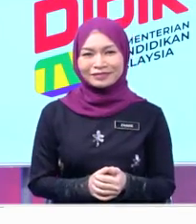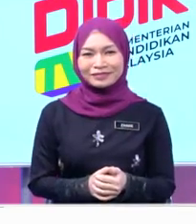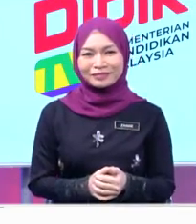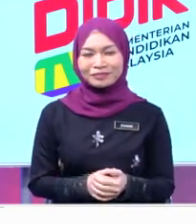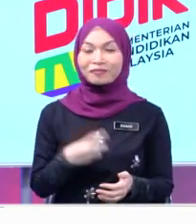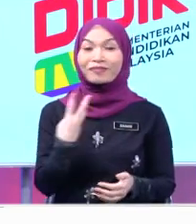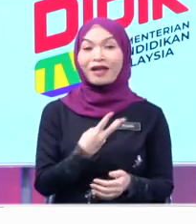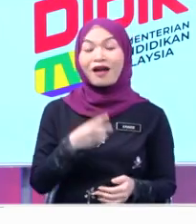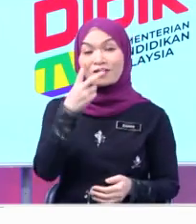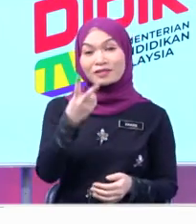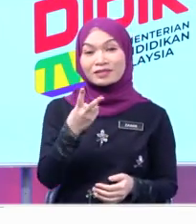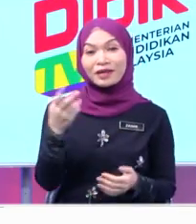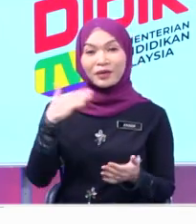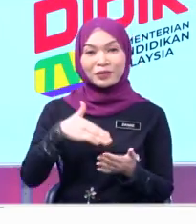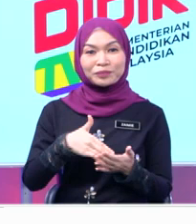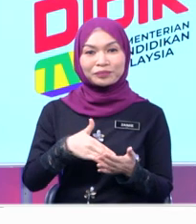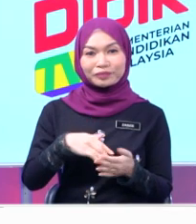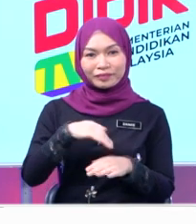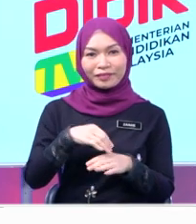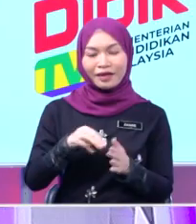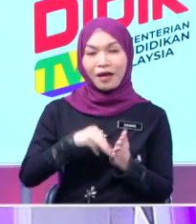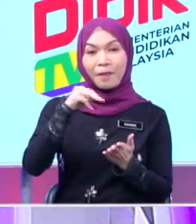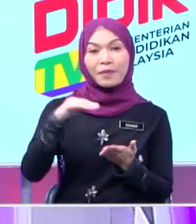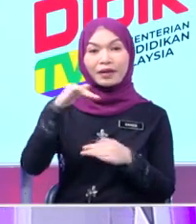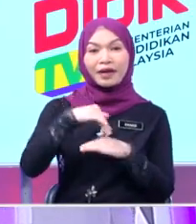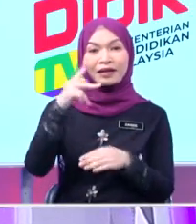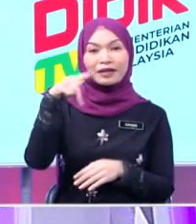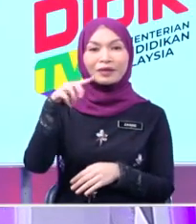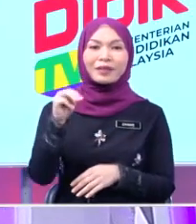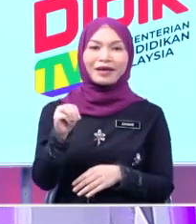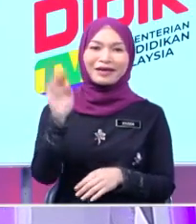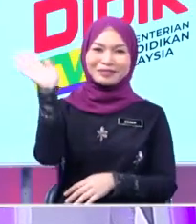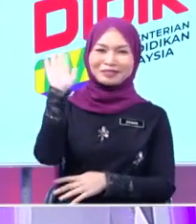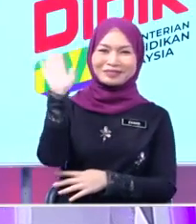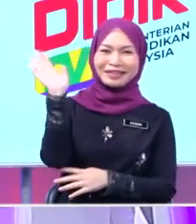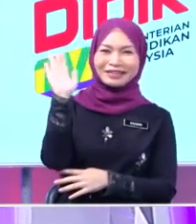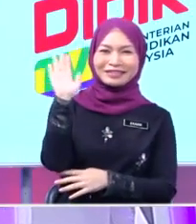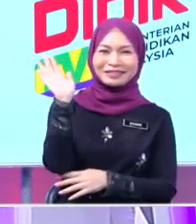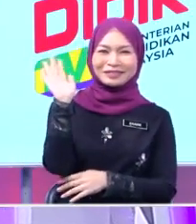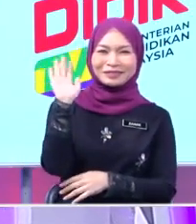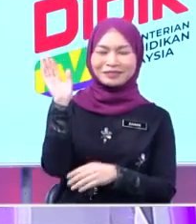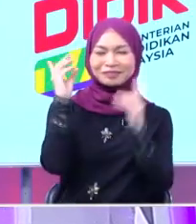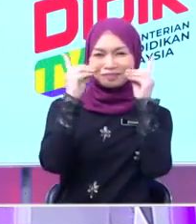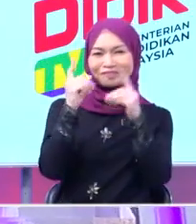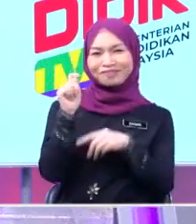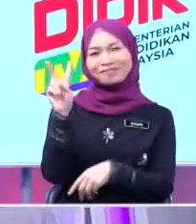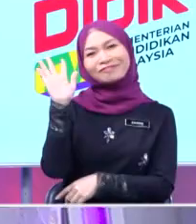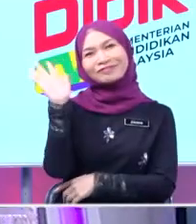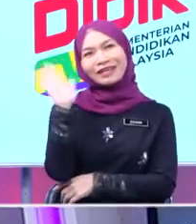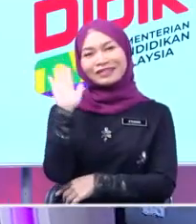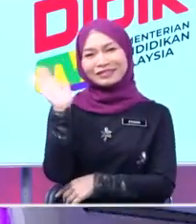will see you again here on Menengah Atas, only on DidikTV KPM. Bye everyone! See you next time!